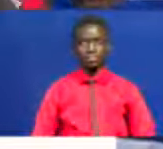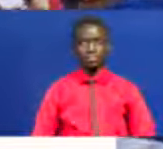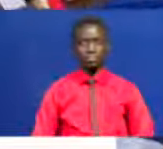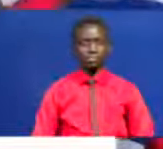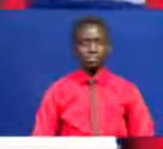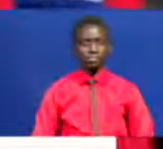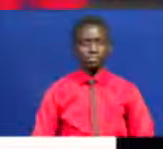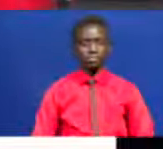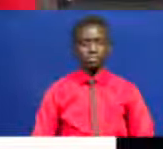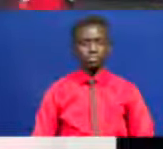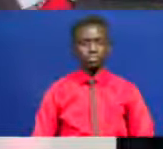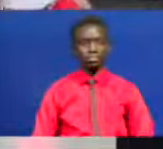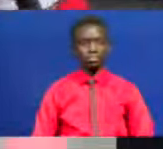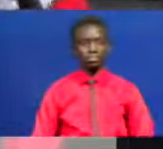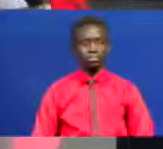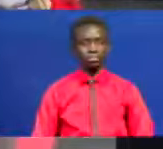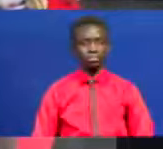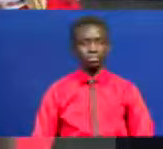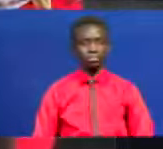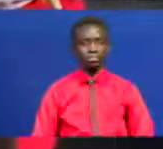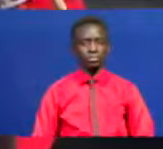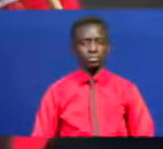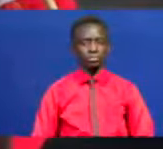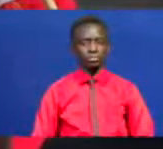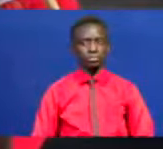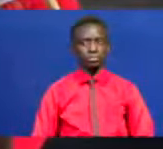Easy Friday, I'm Gladys Mungai.